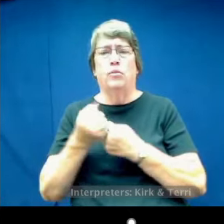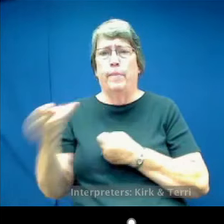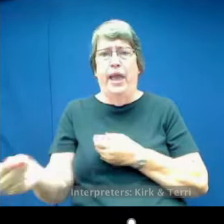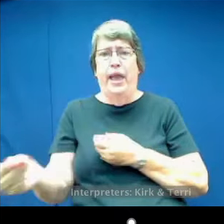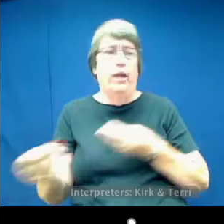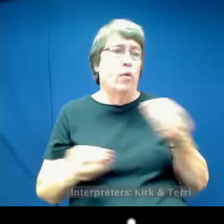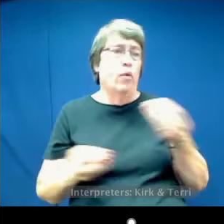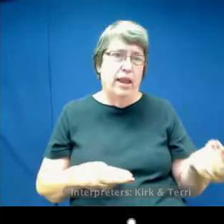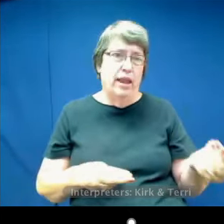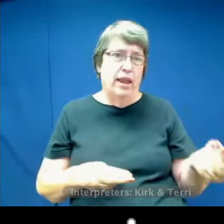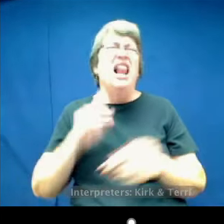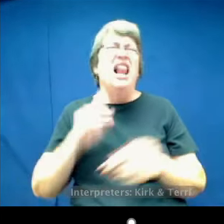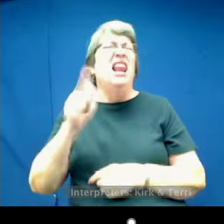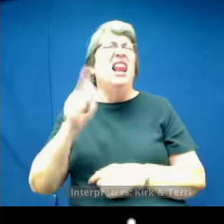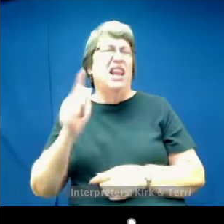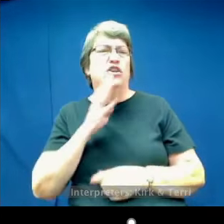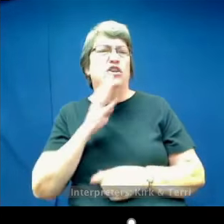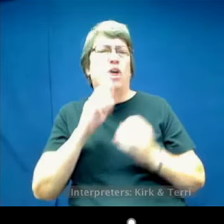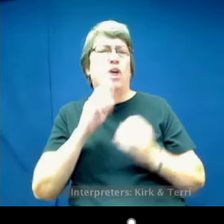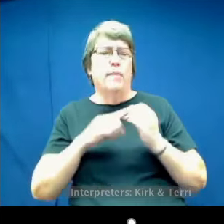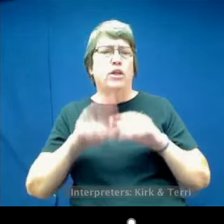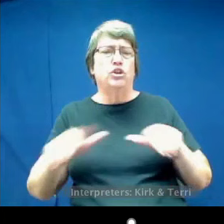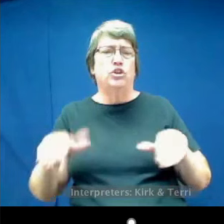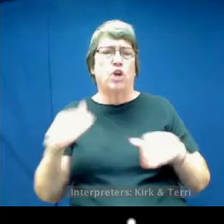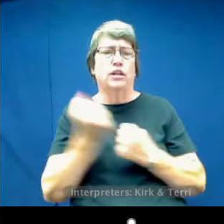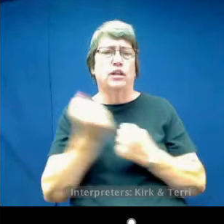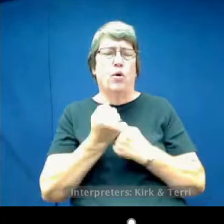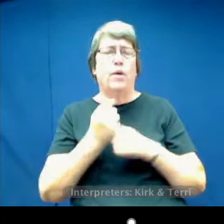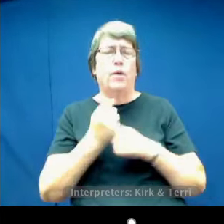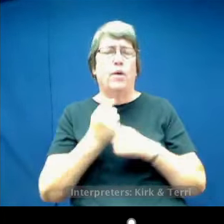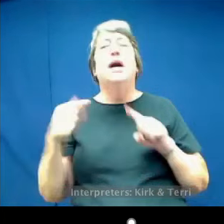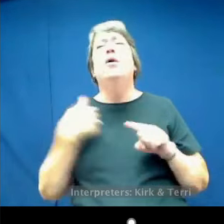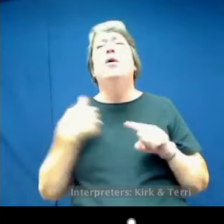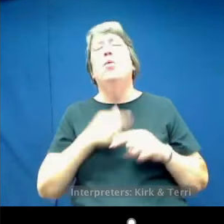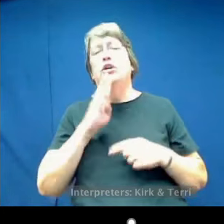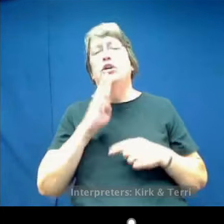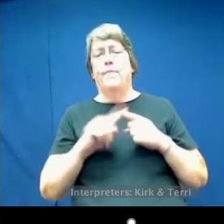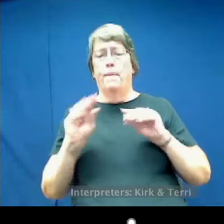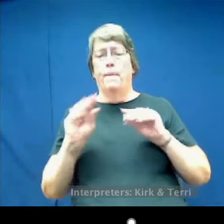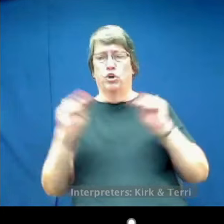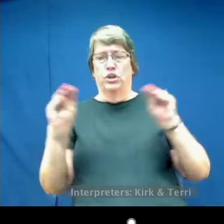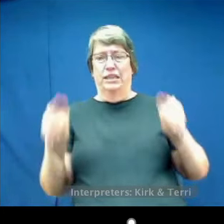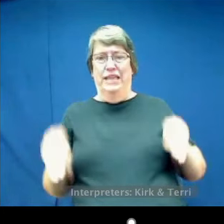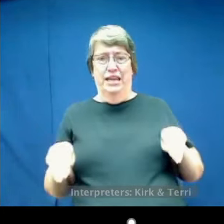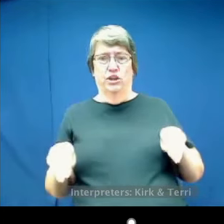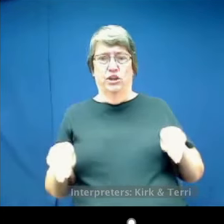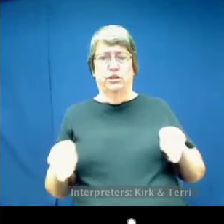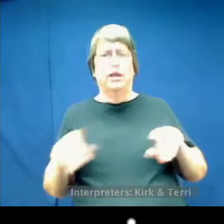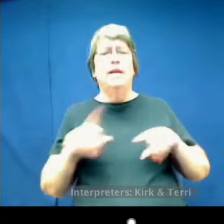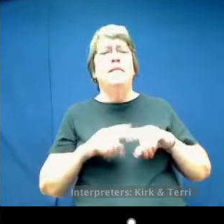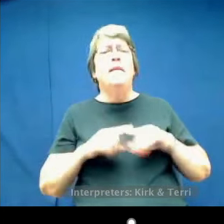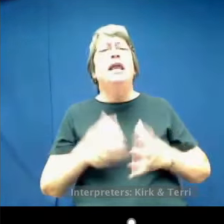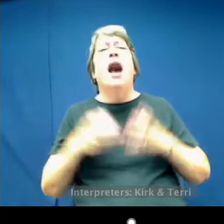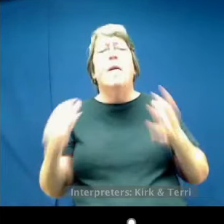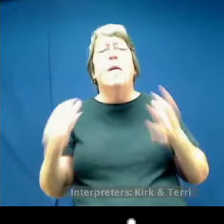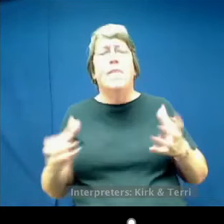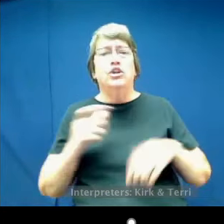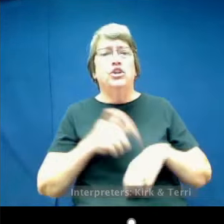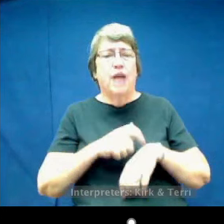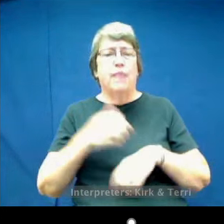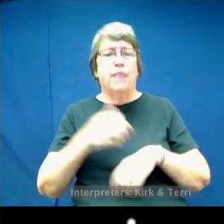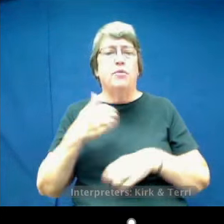but we have different percentages that apply depending on how much time you actually have the child in your custody. Joint